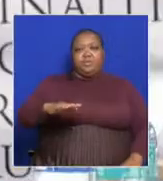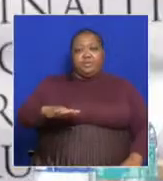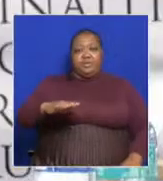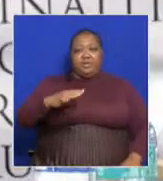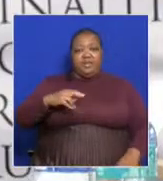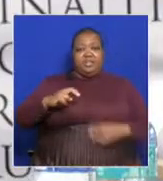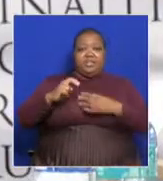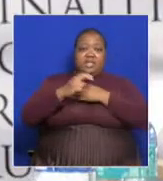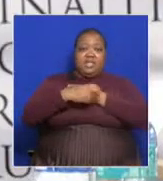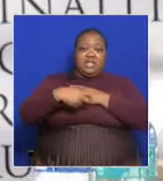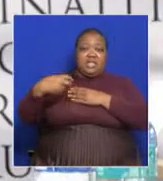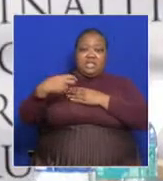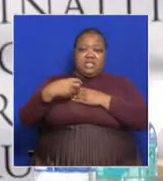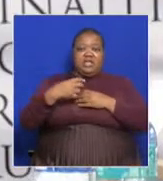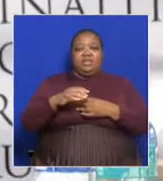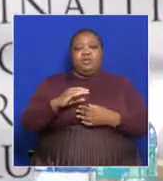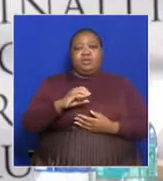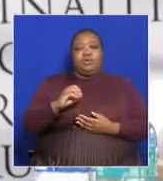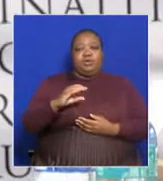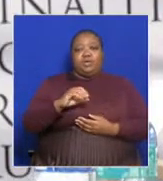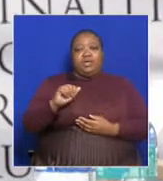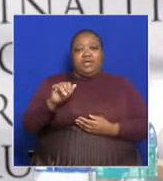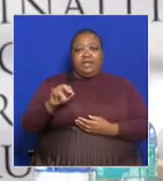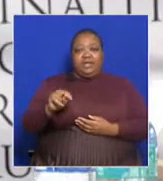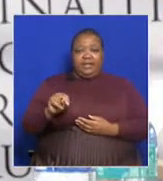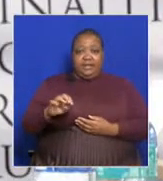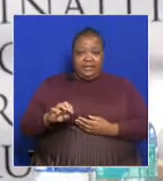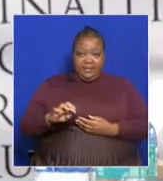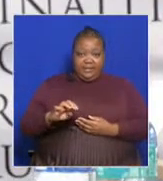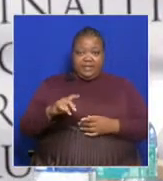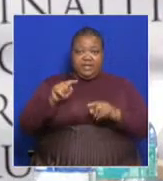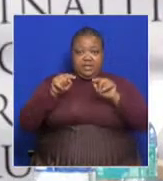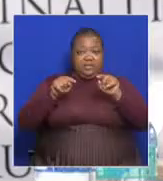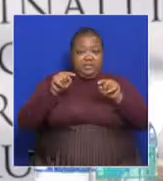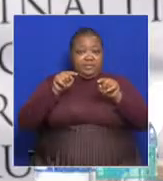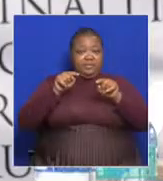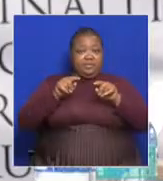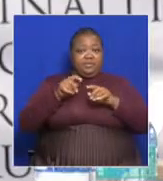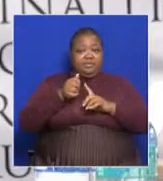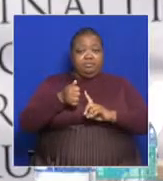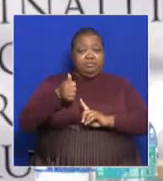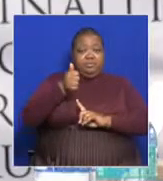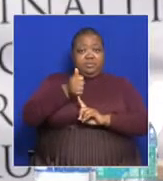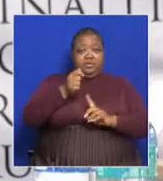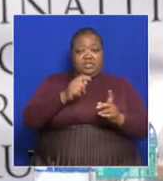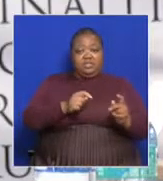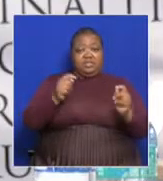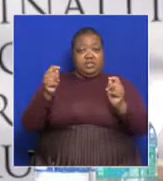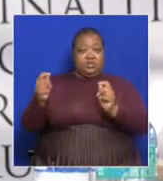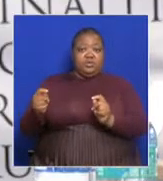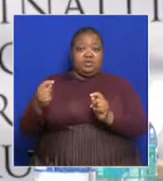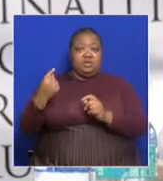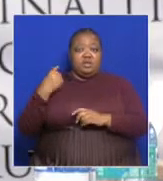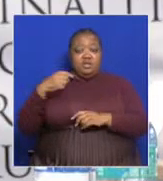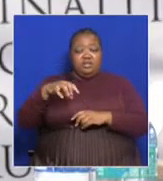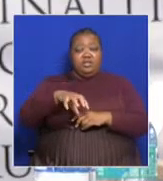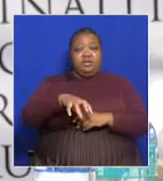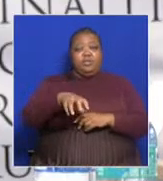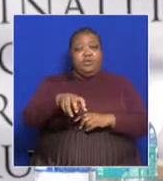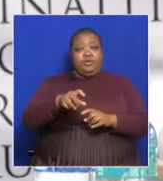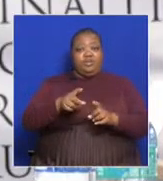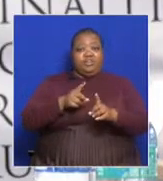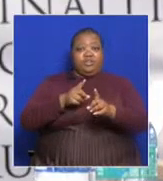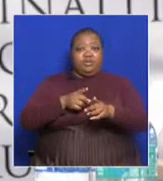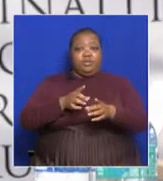the time he was transferred as his immediate superior, did you engage with the then provincial commander, Brigadier